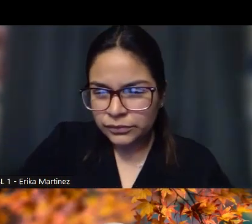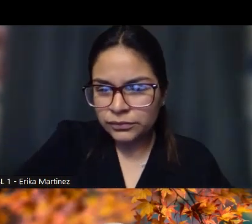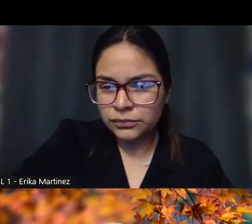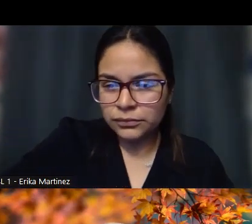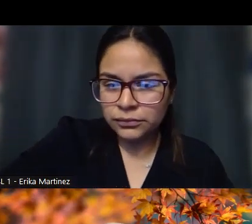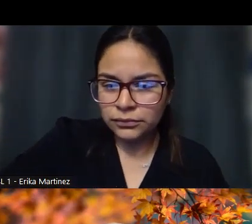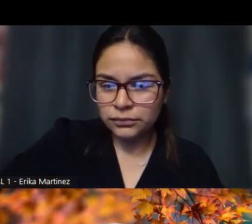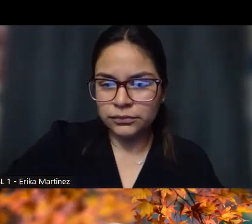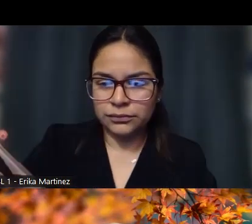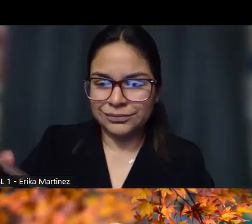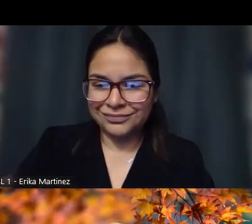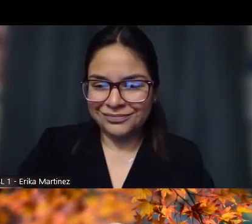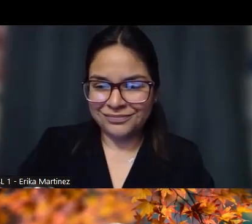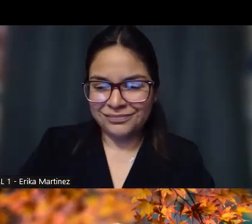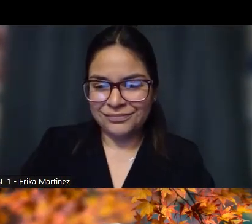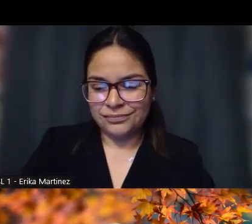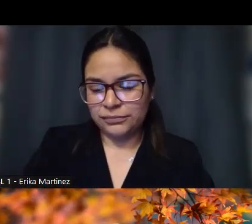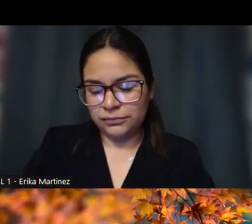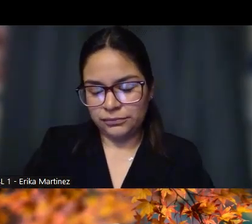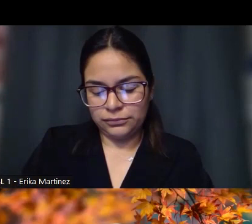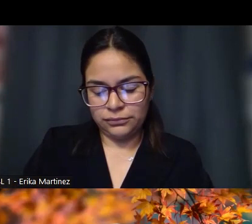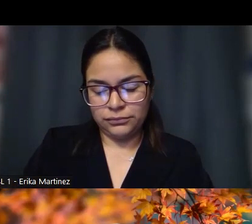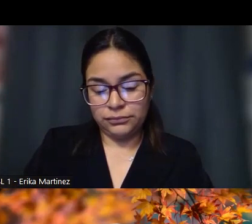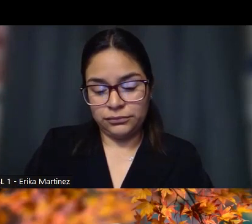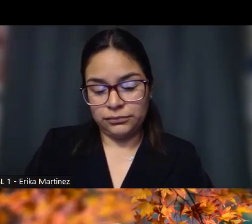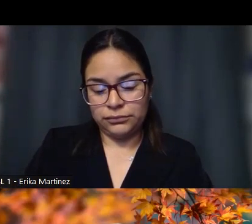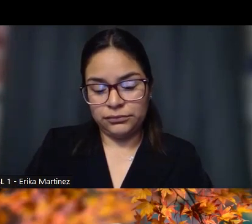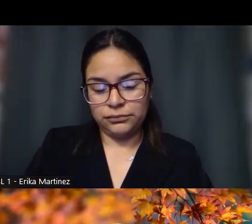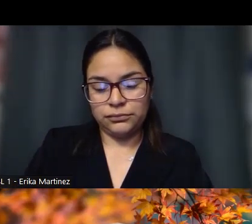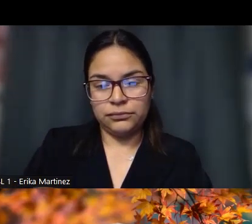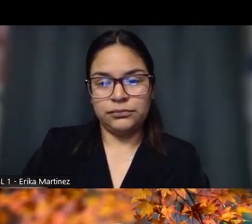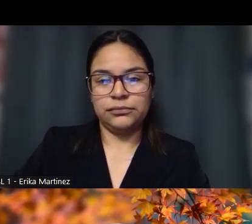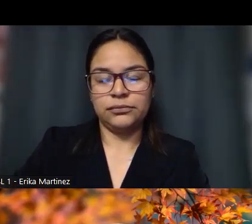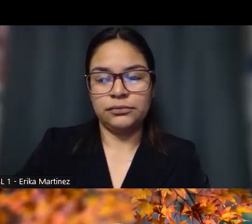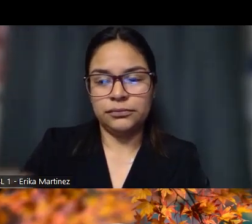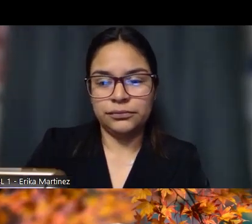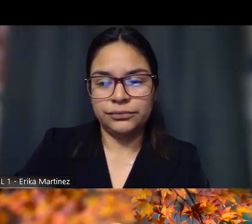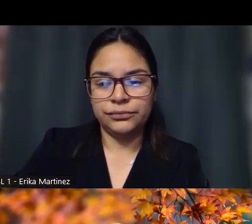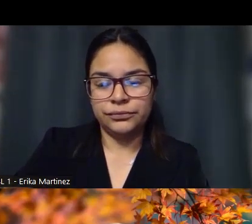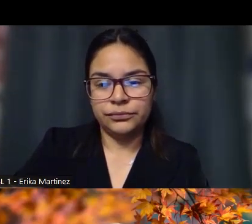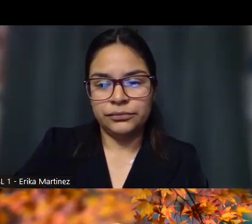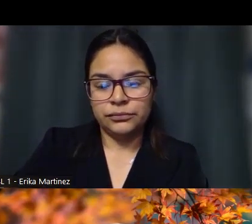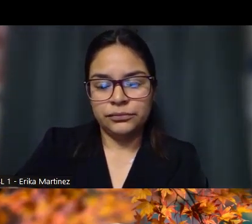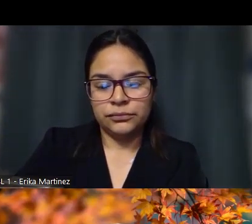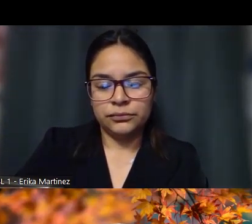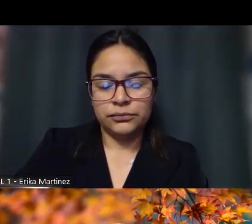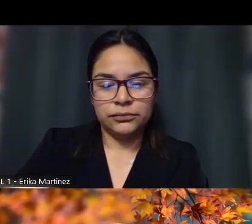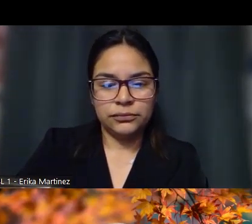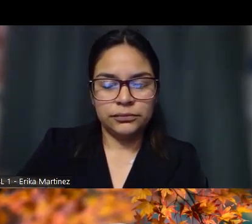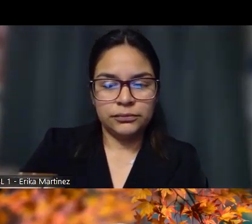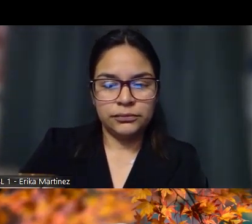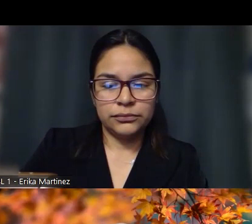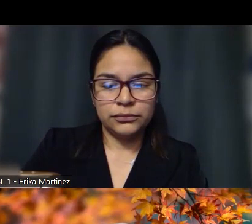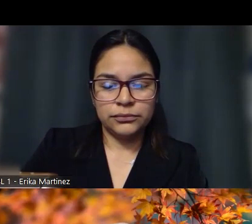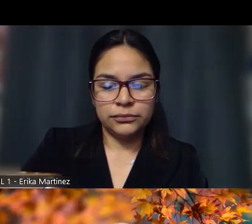That's right, Lisa. This really speaks to the need for better coordination among reporting, and